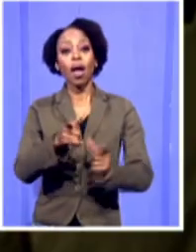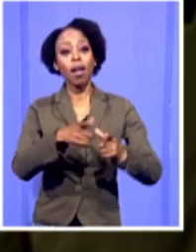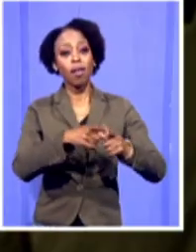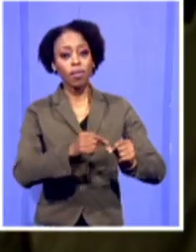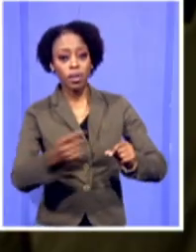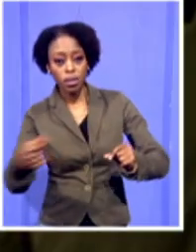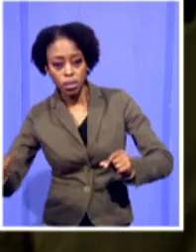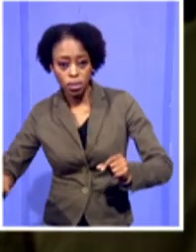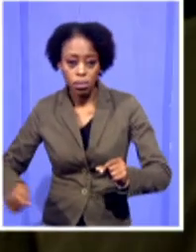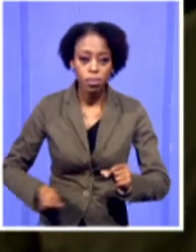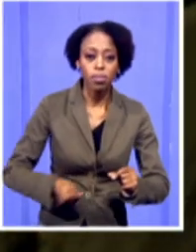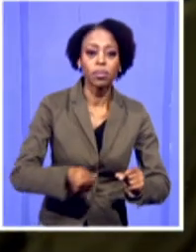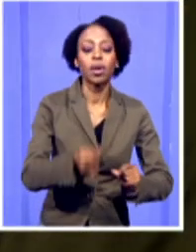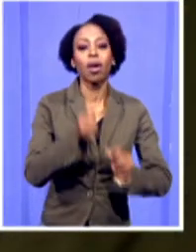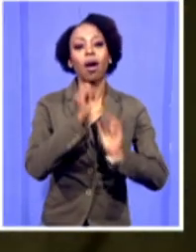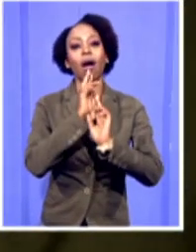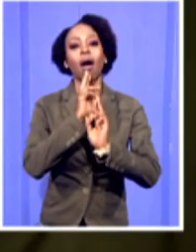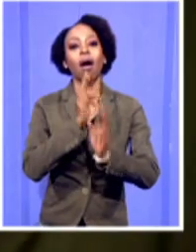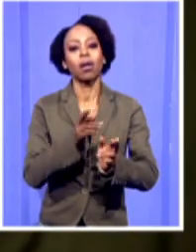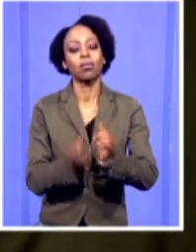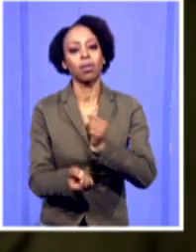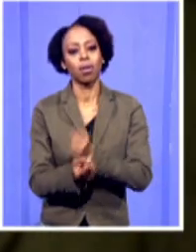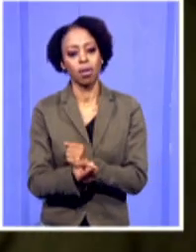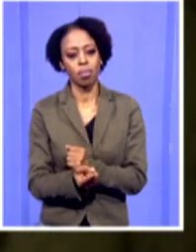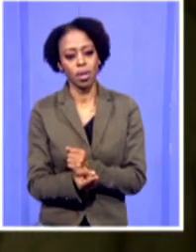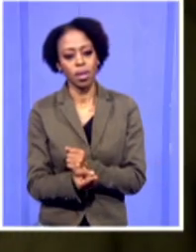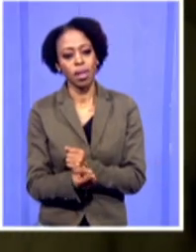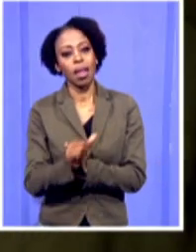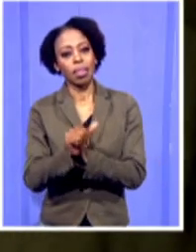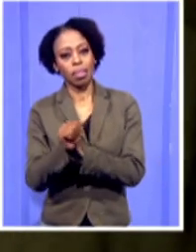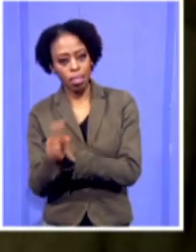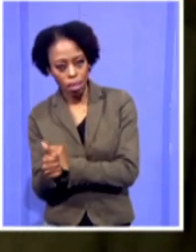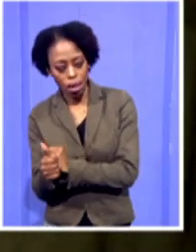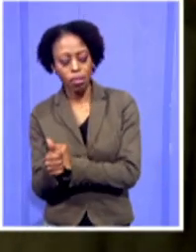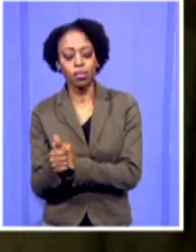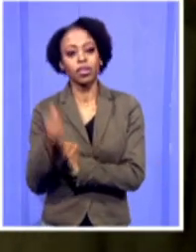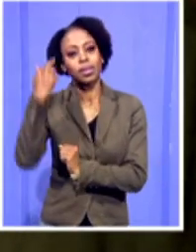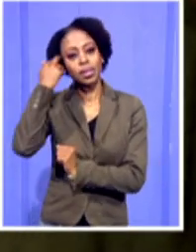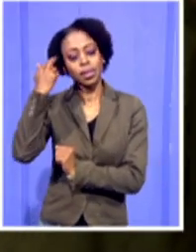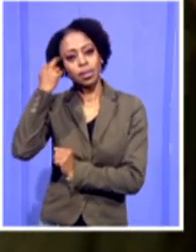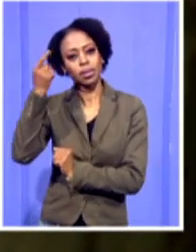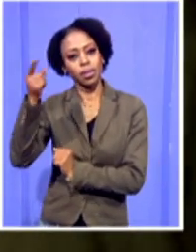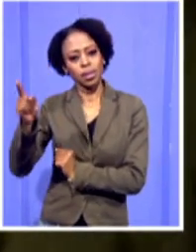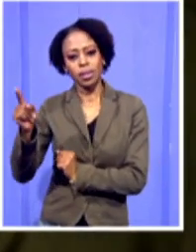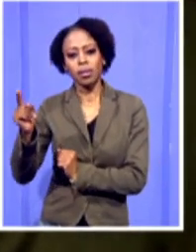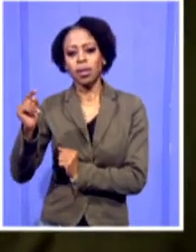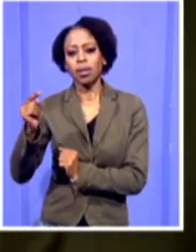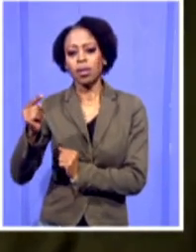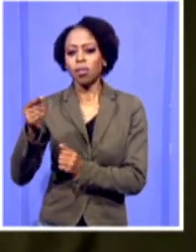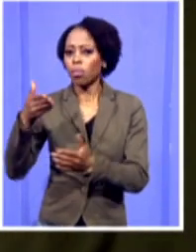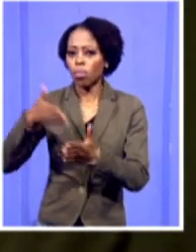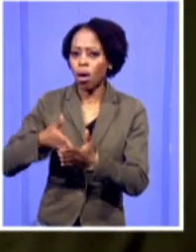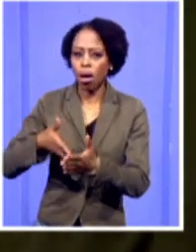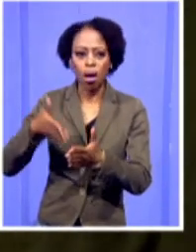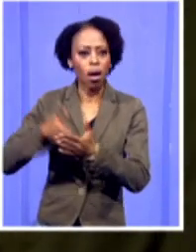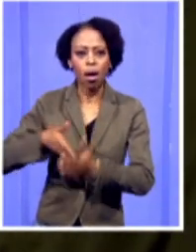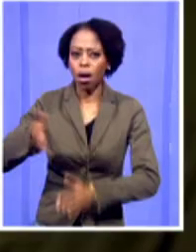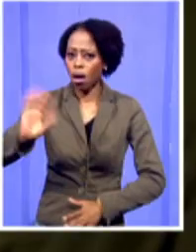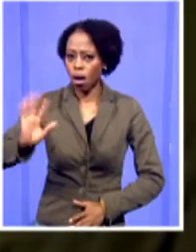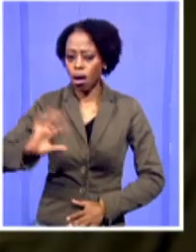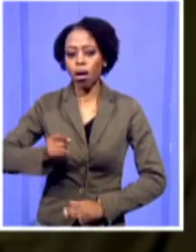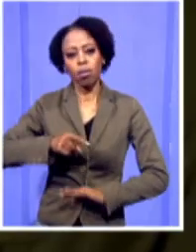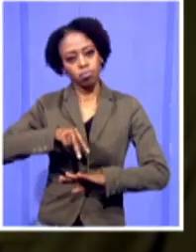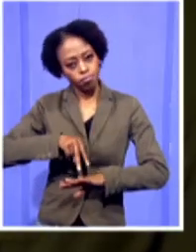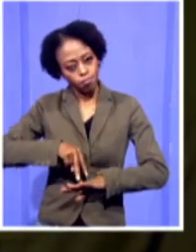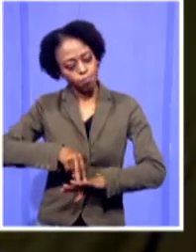be an answer from the steering committee, and then the general secretary must not be hindered from